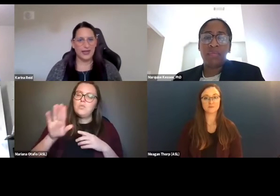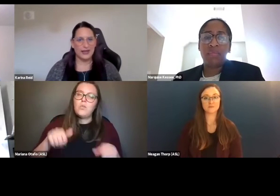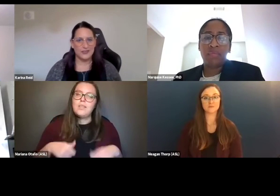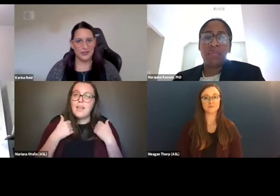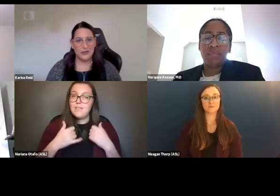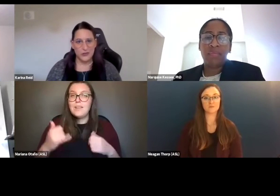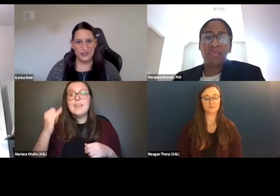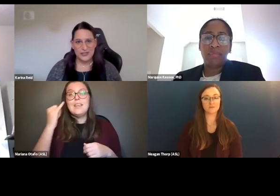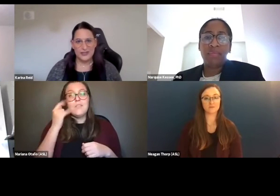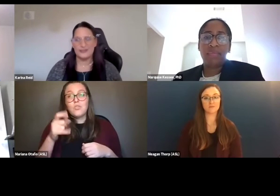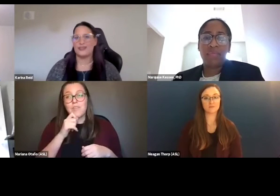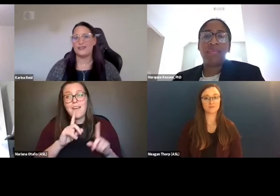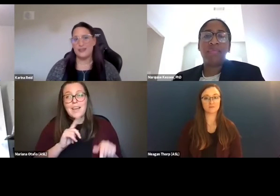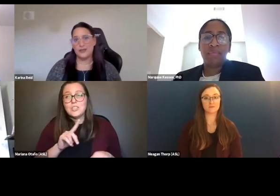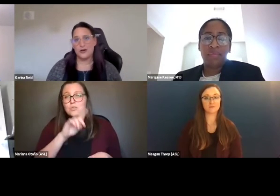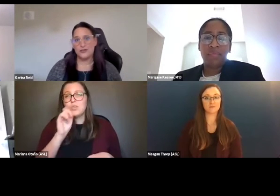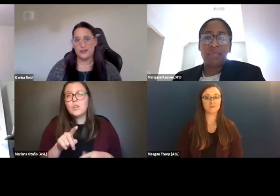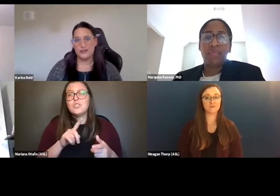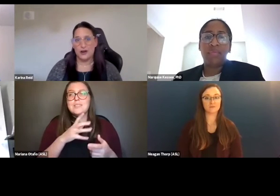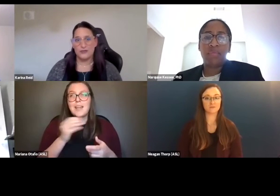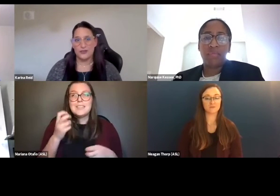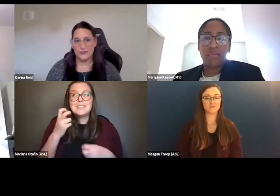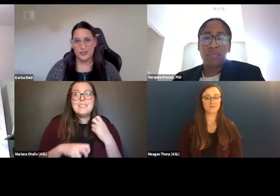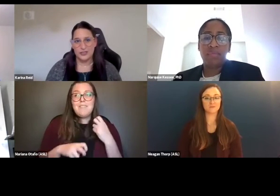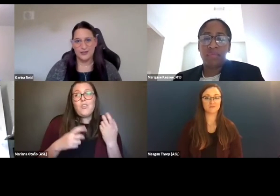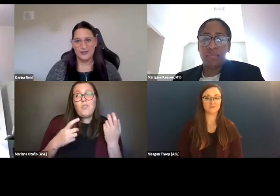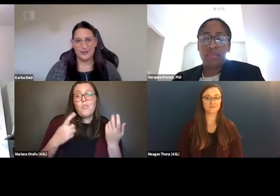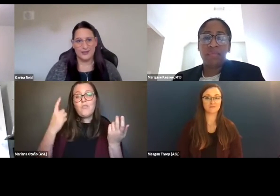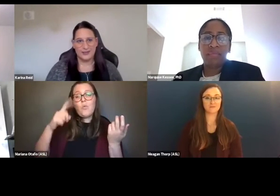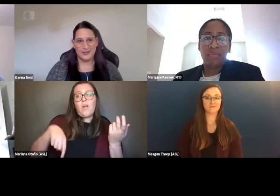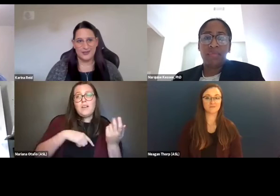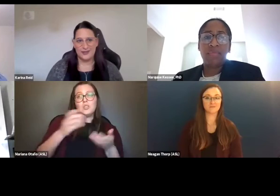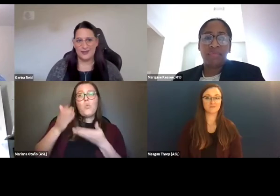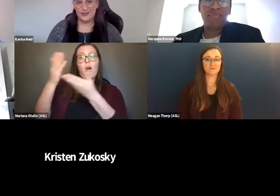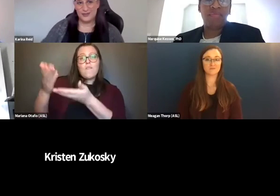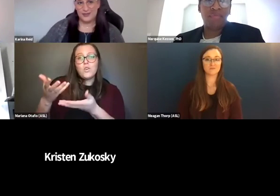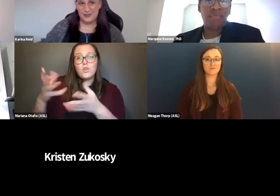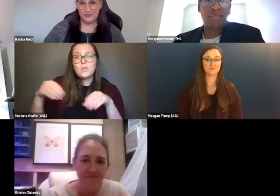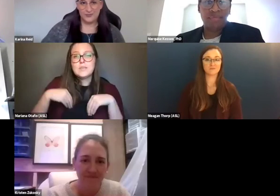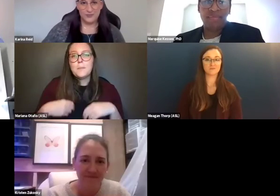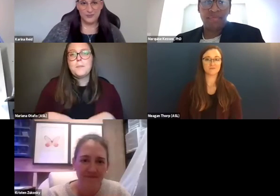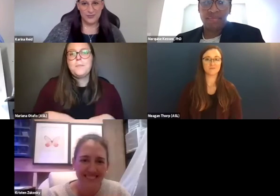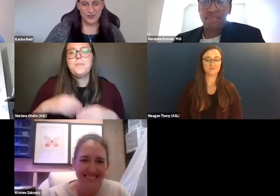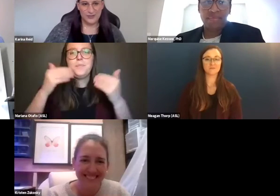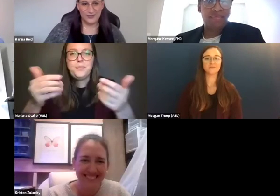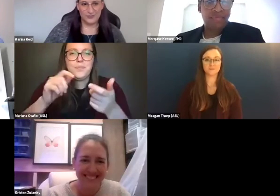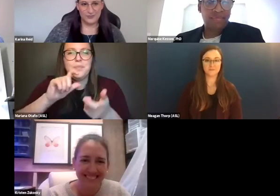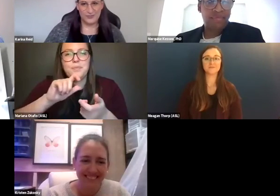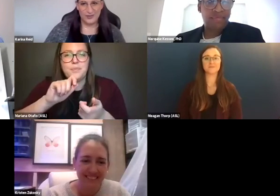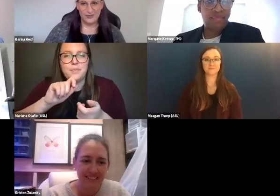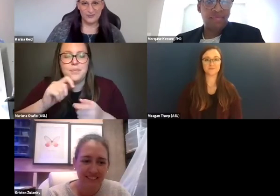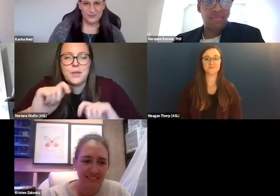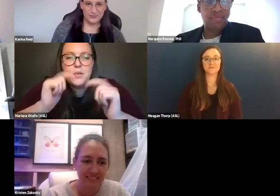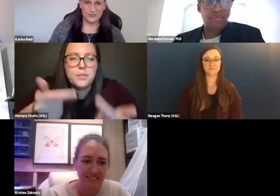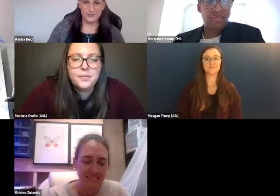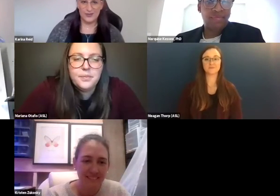aren't answering those questions, then it's difficult for us to offer admission. Okay, thank you. Now we're going to move into our Q&A